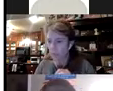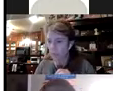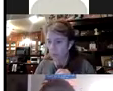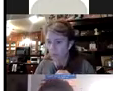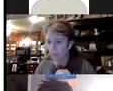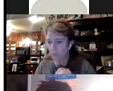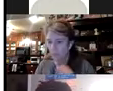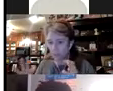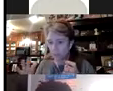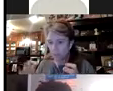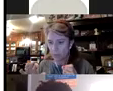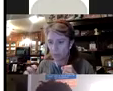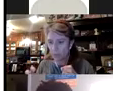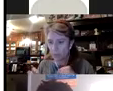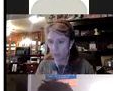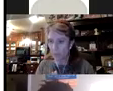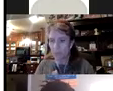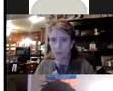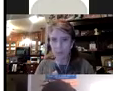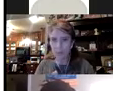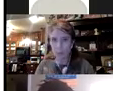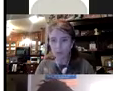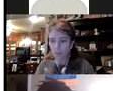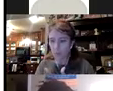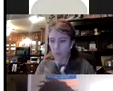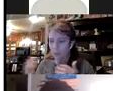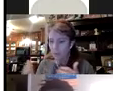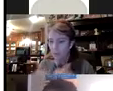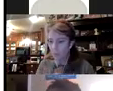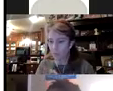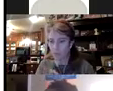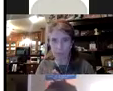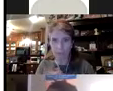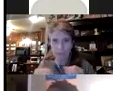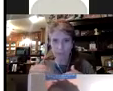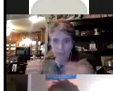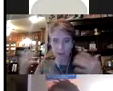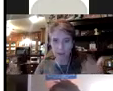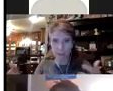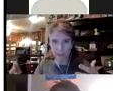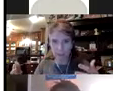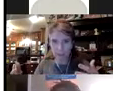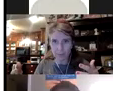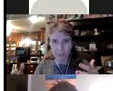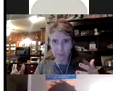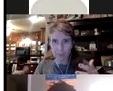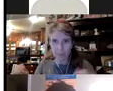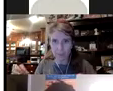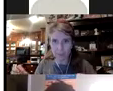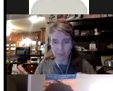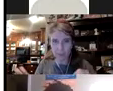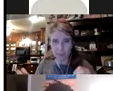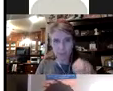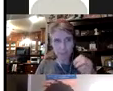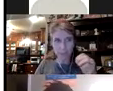William who said, you know, talking about Reynolds' work, where that kenotic experience